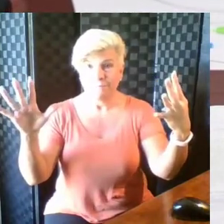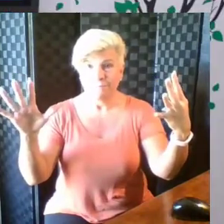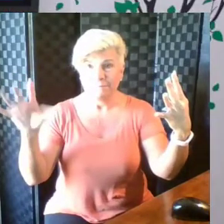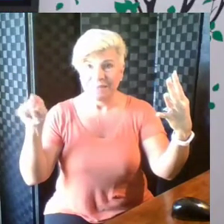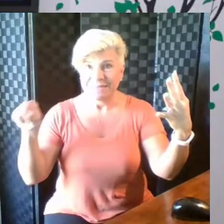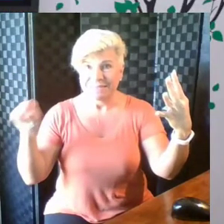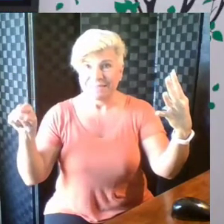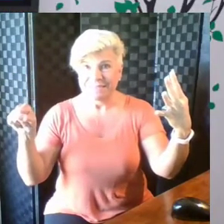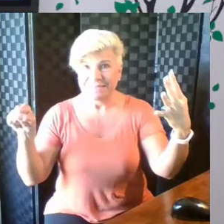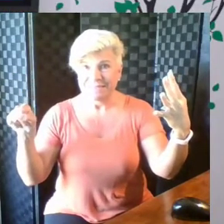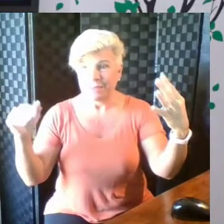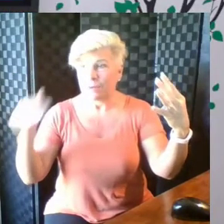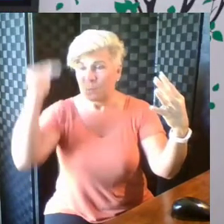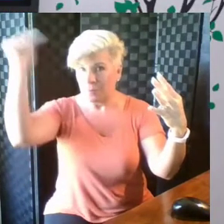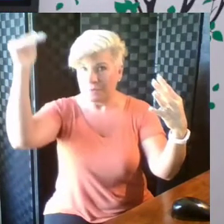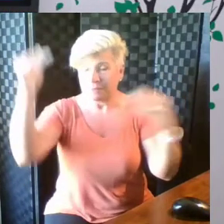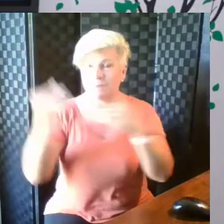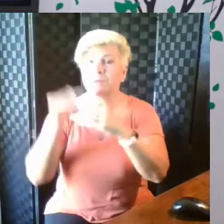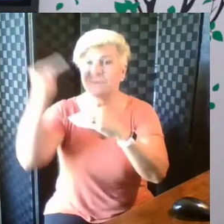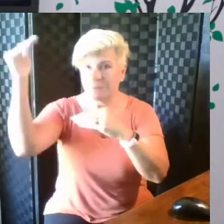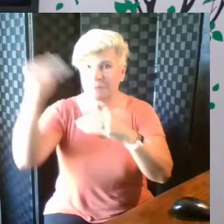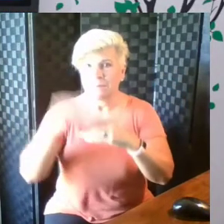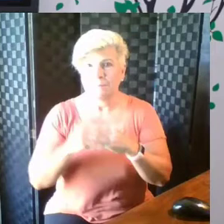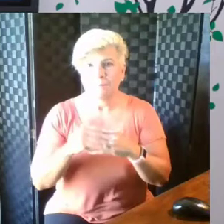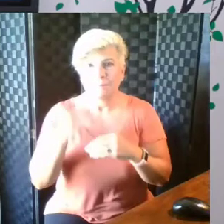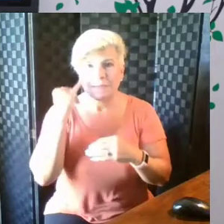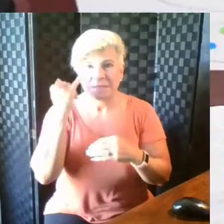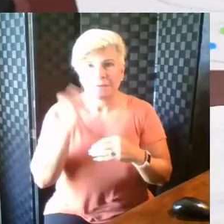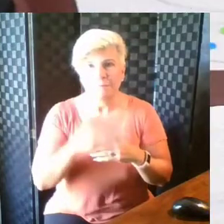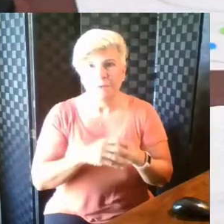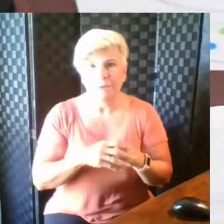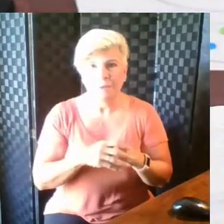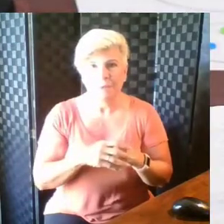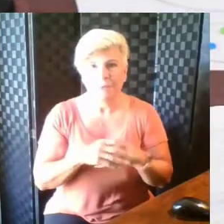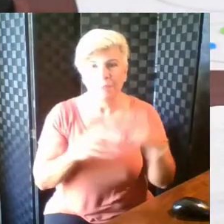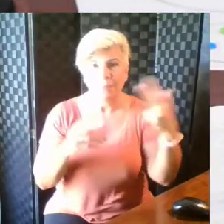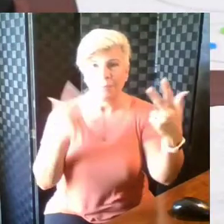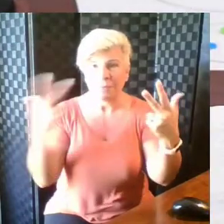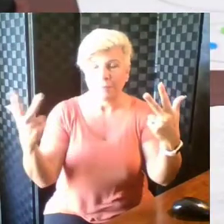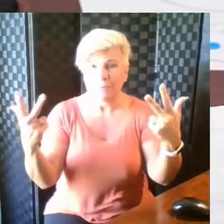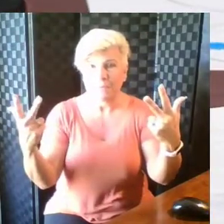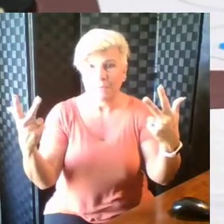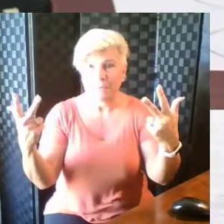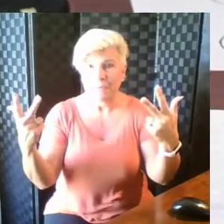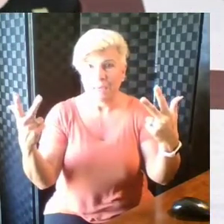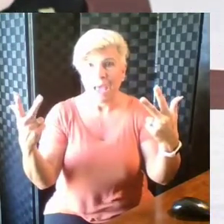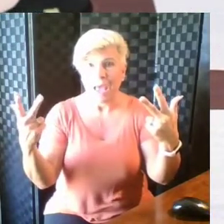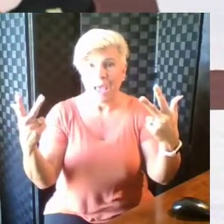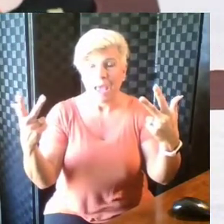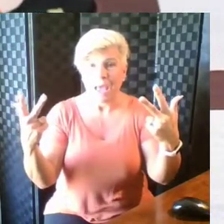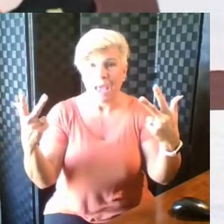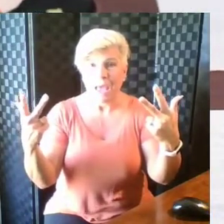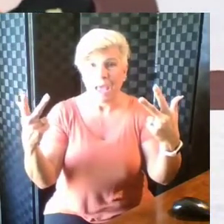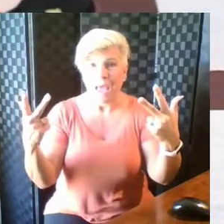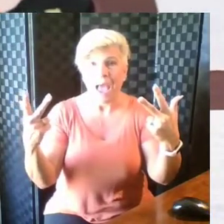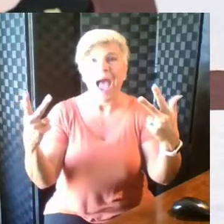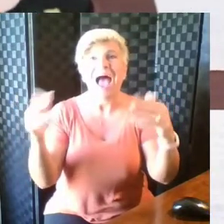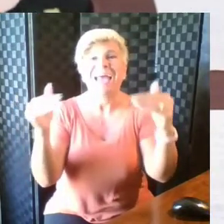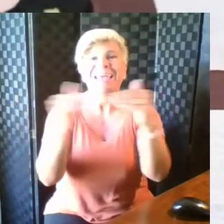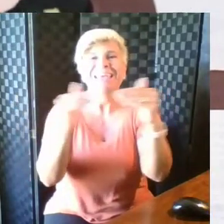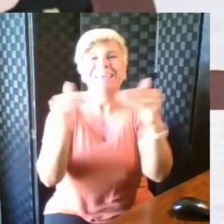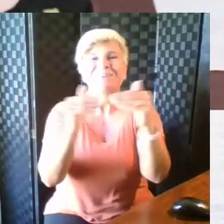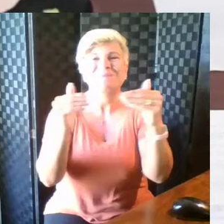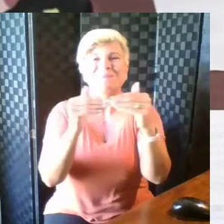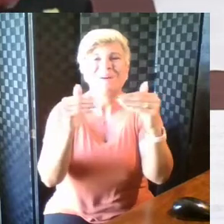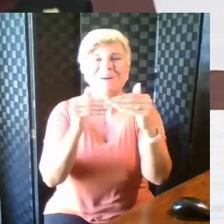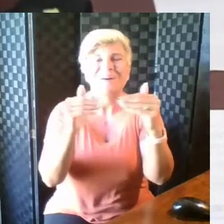Greater. Good. And if I took those away, and match them up, I have an equal